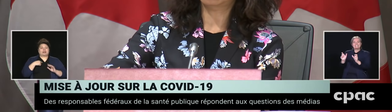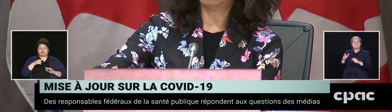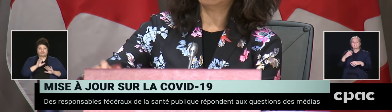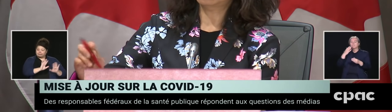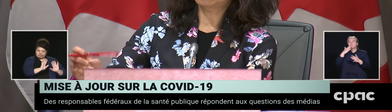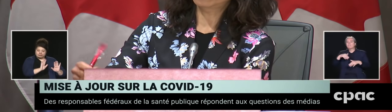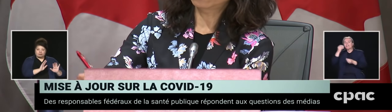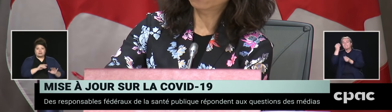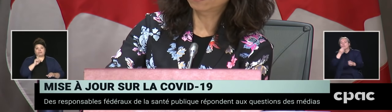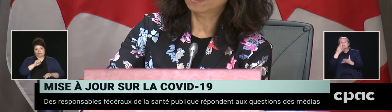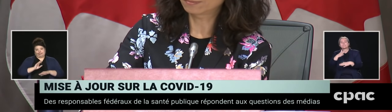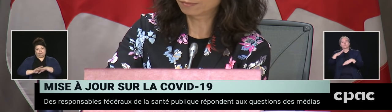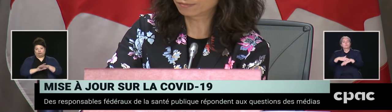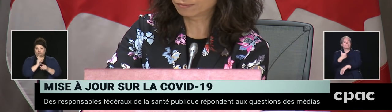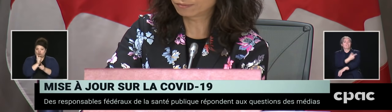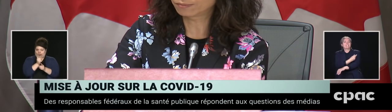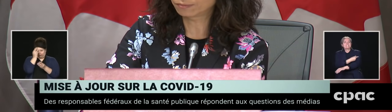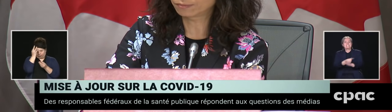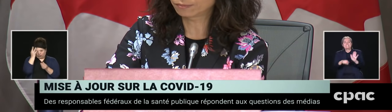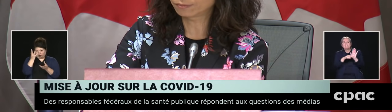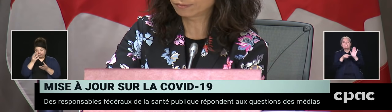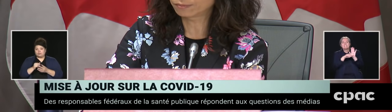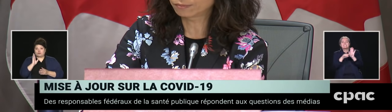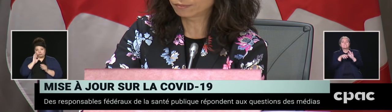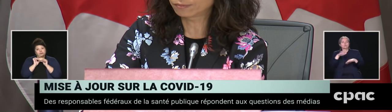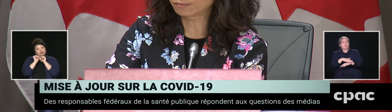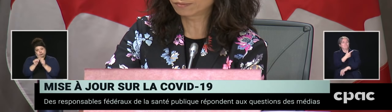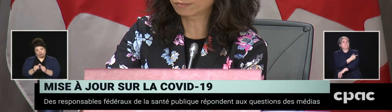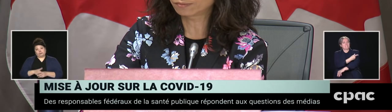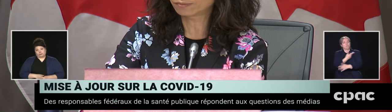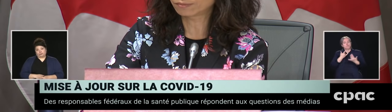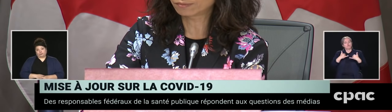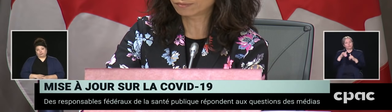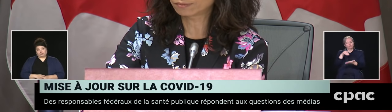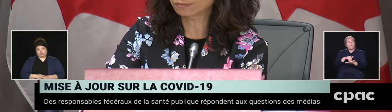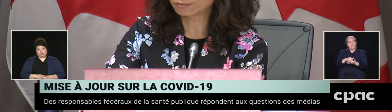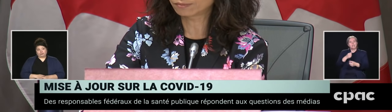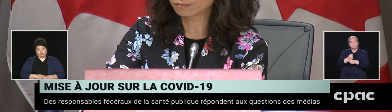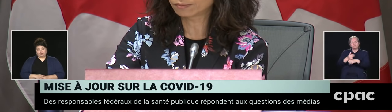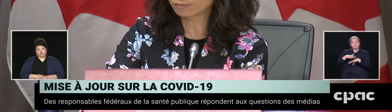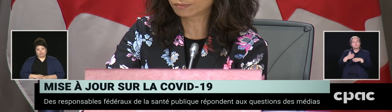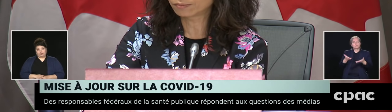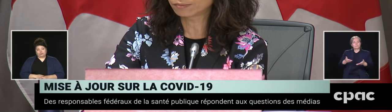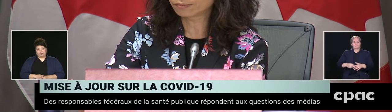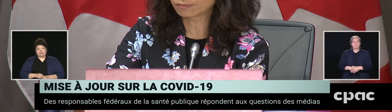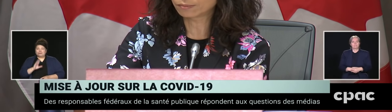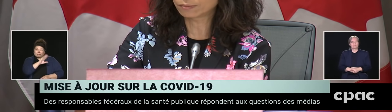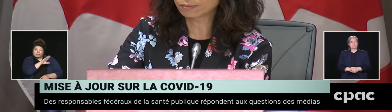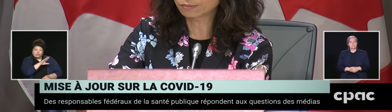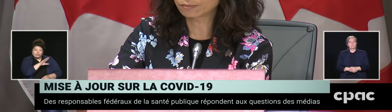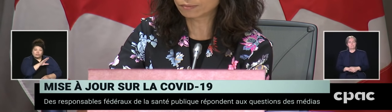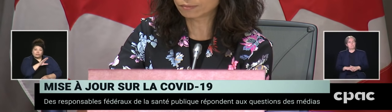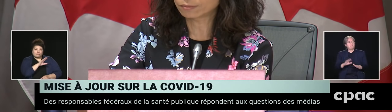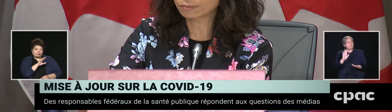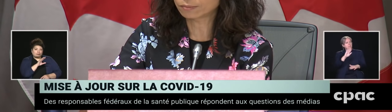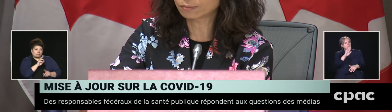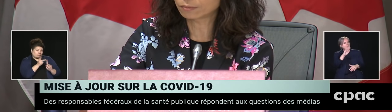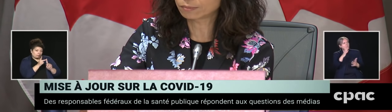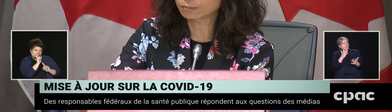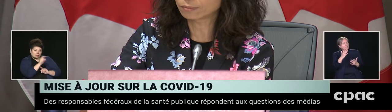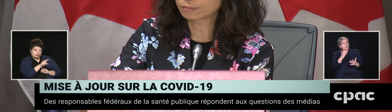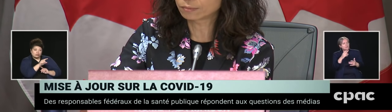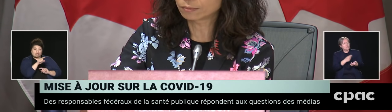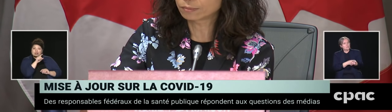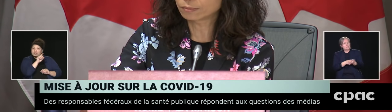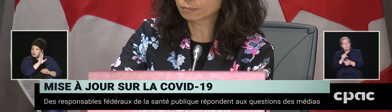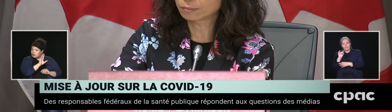Mélanie, suivi? Oui, merci, Carl. So just to make sure, Dr. Tam, are there any indications that such